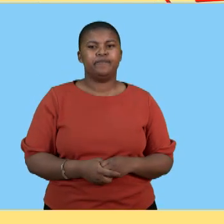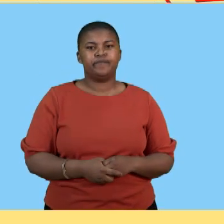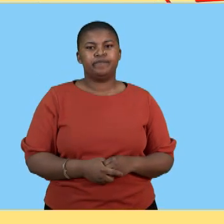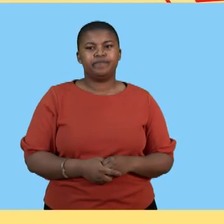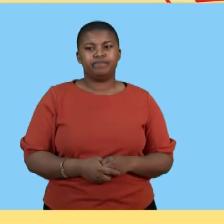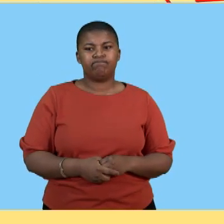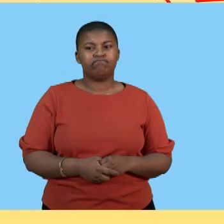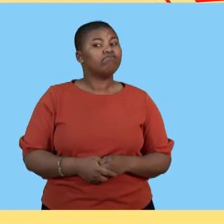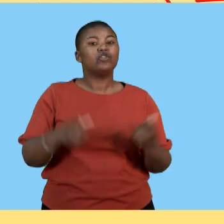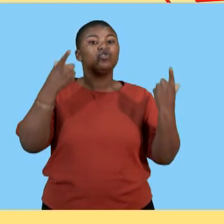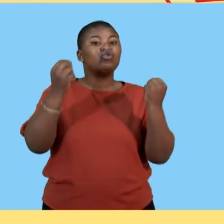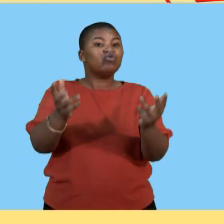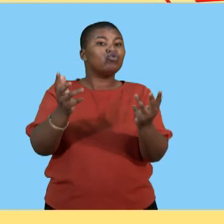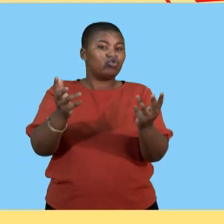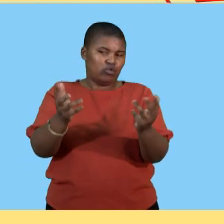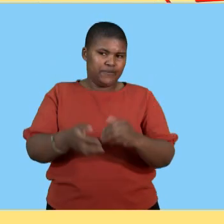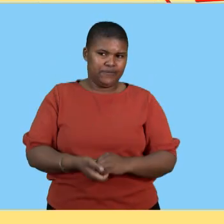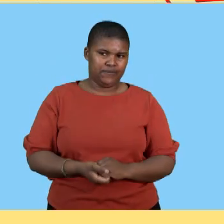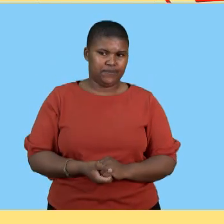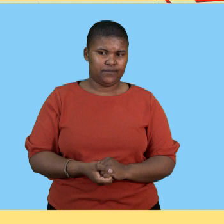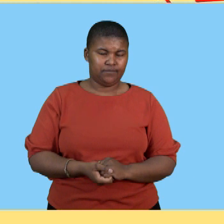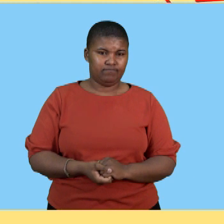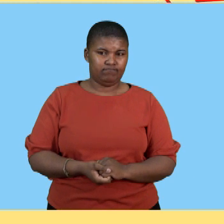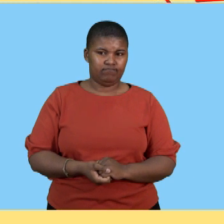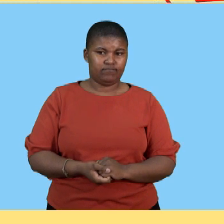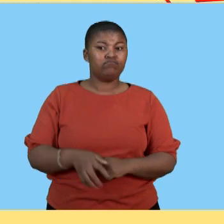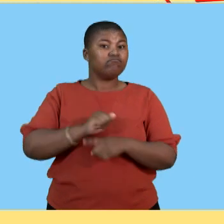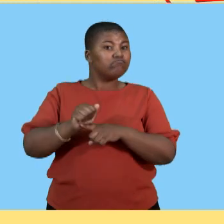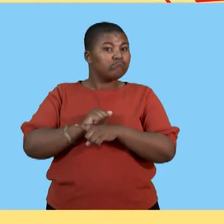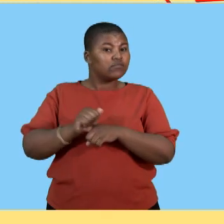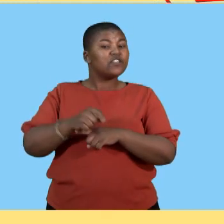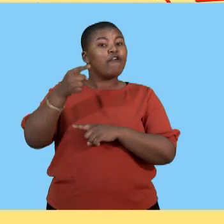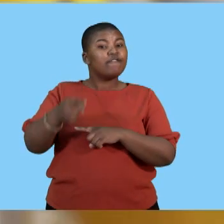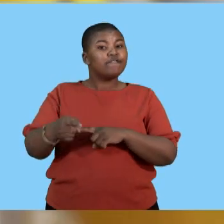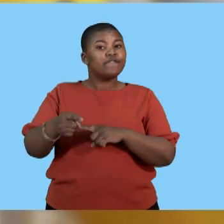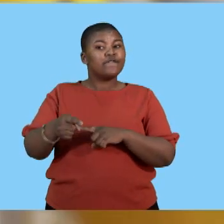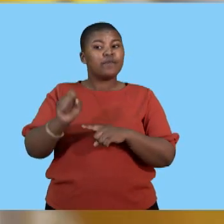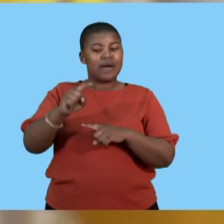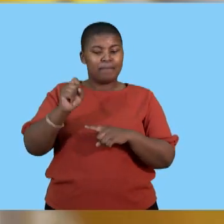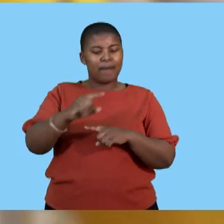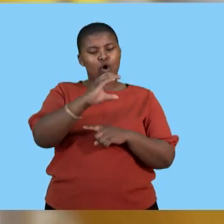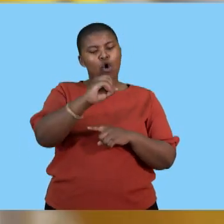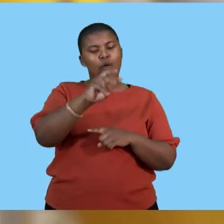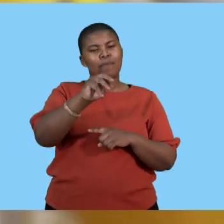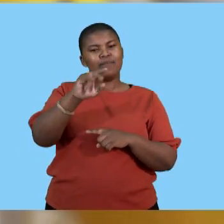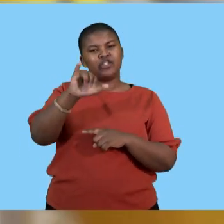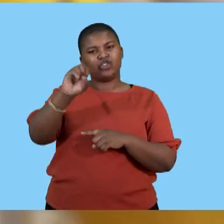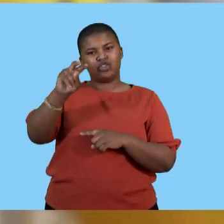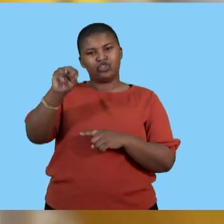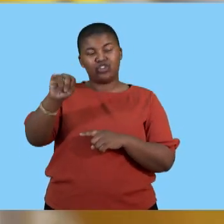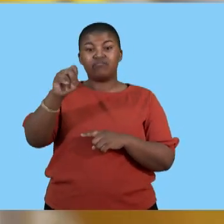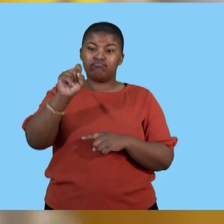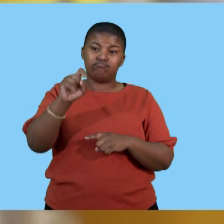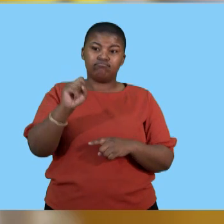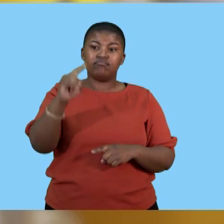23,200. This is how we would then do it when we prepare the statement of comprehensive income.